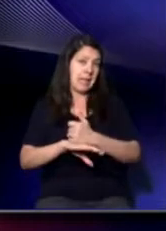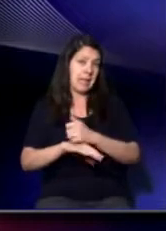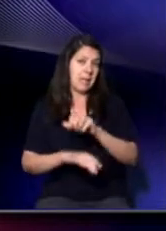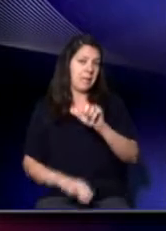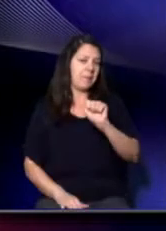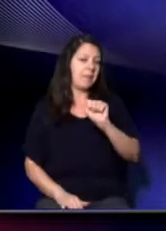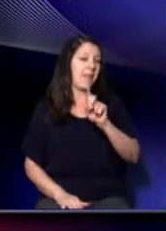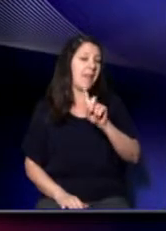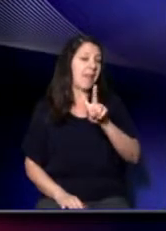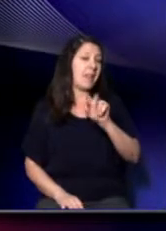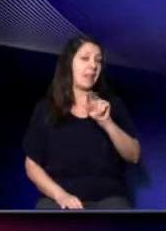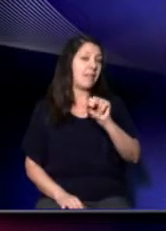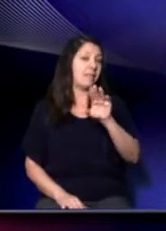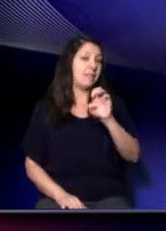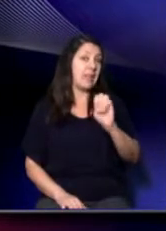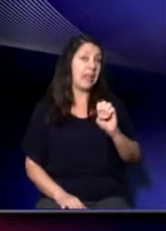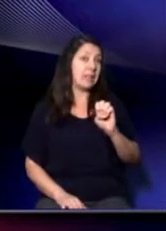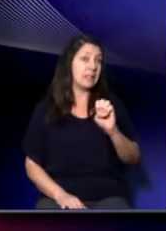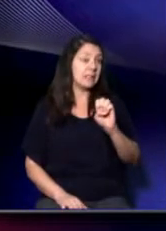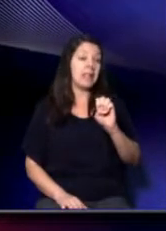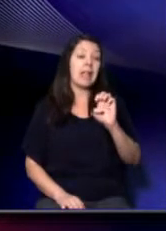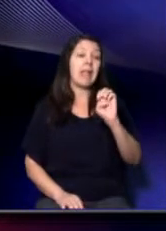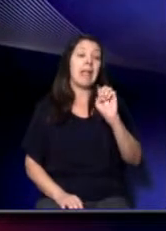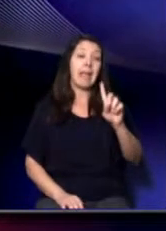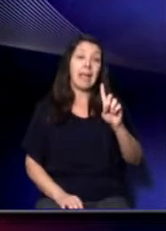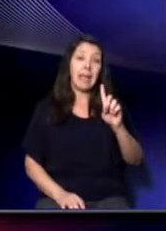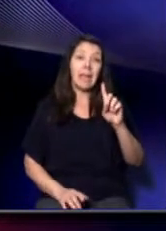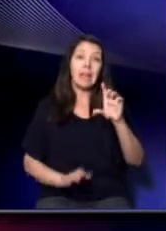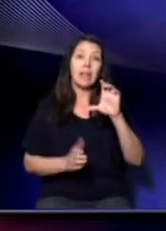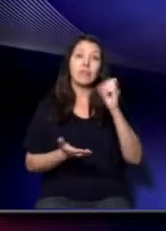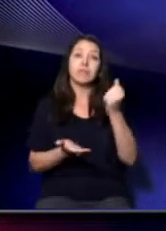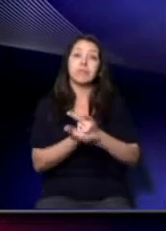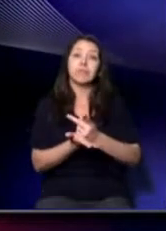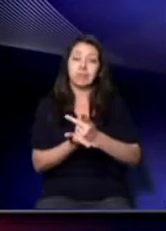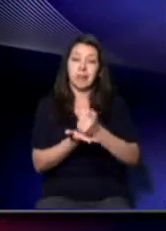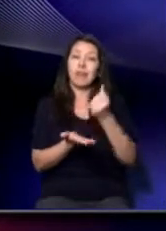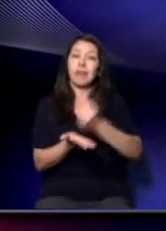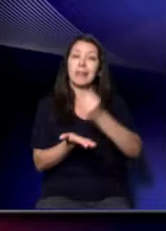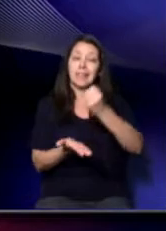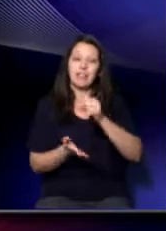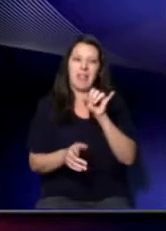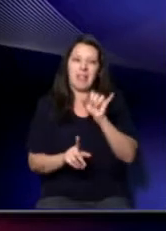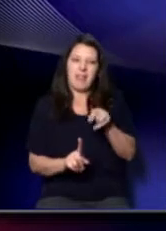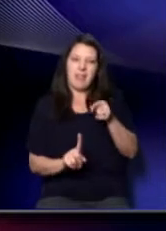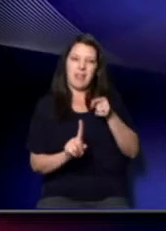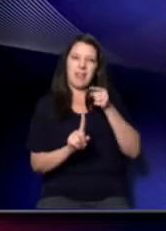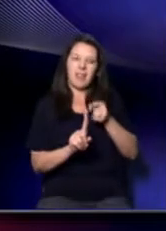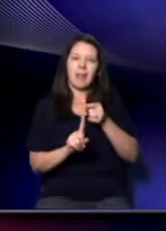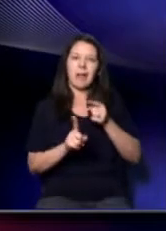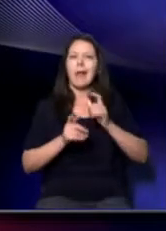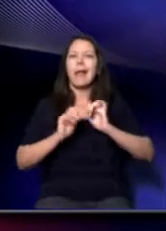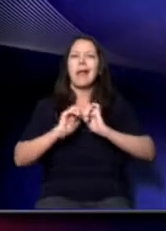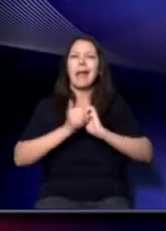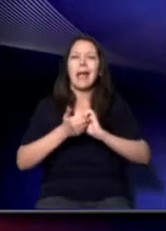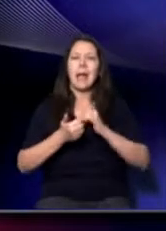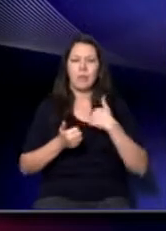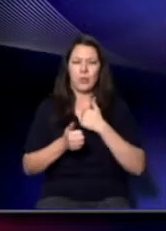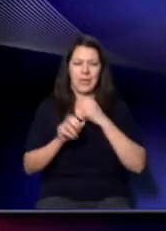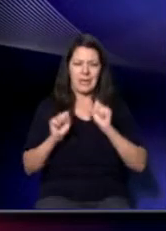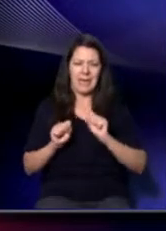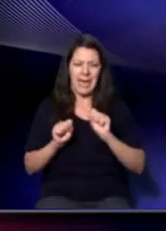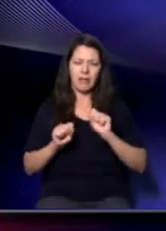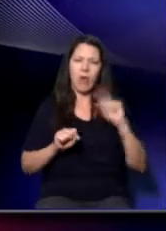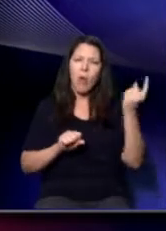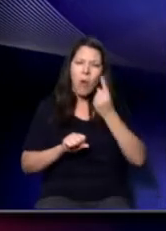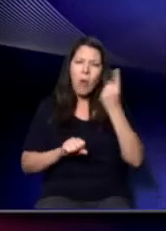advanced ed accreditation, the whole notion behind that was how do we do the continuous